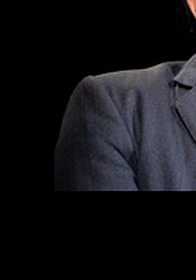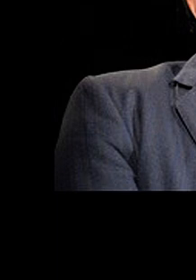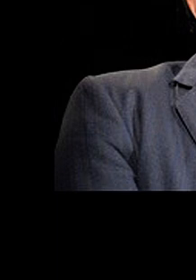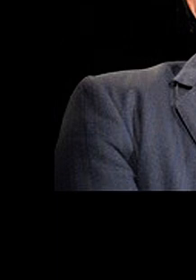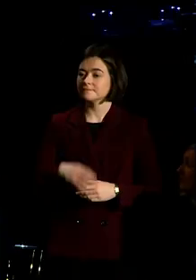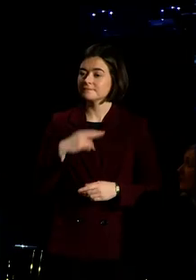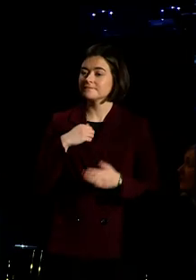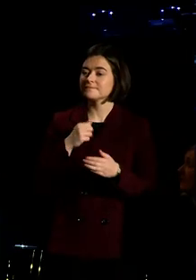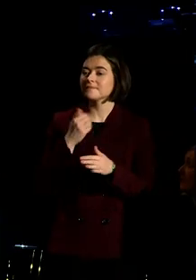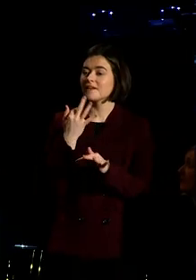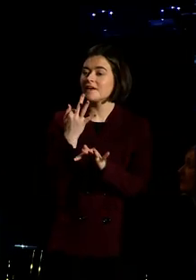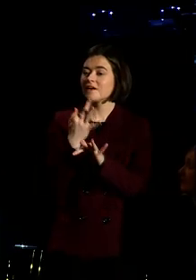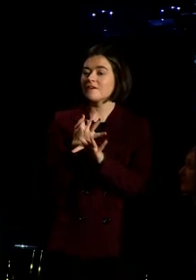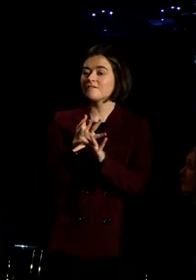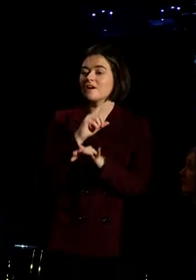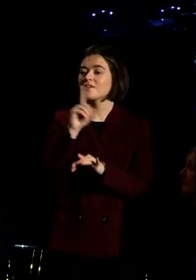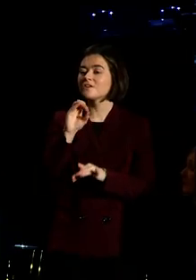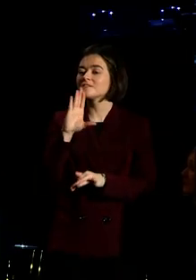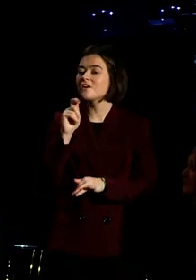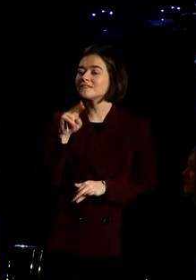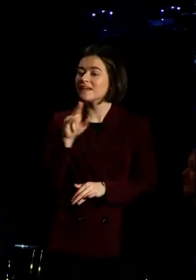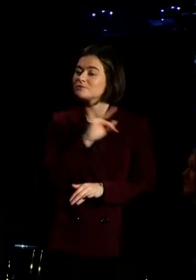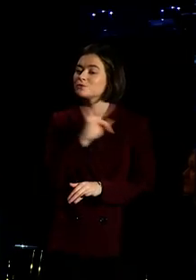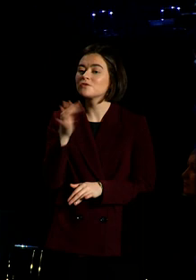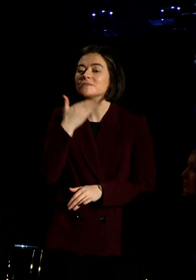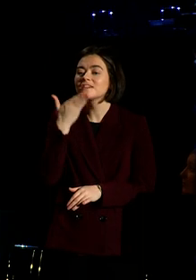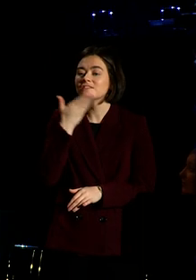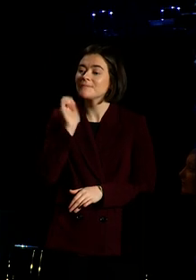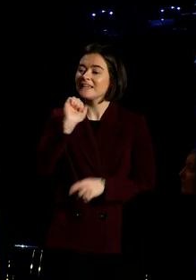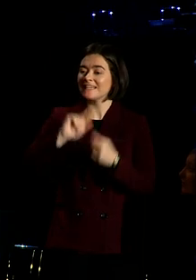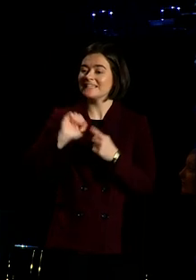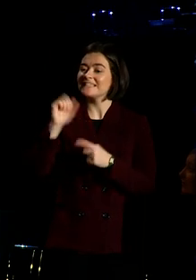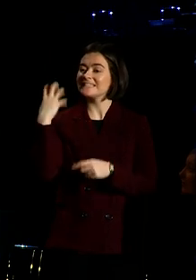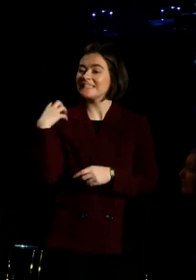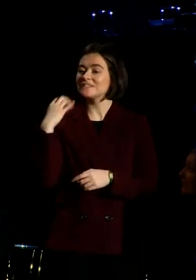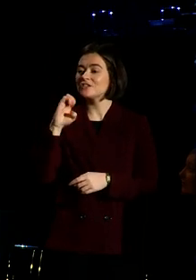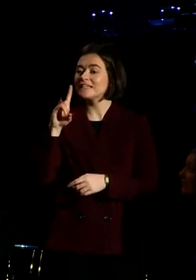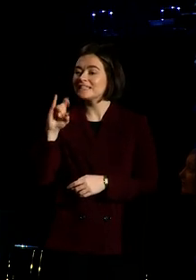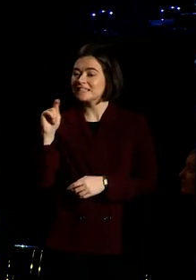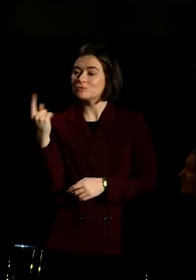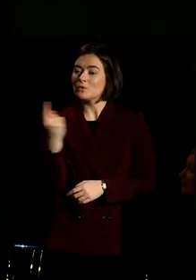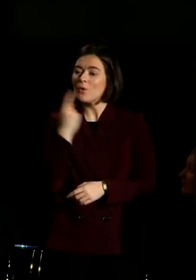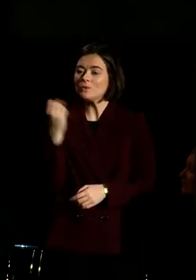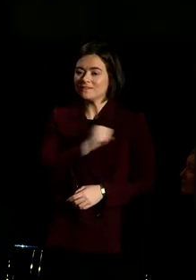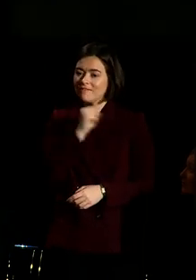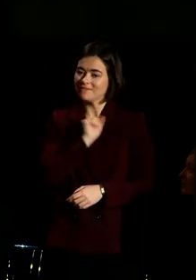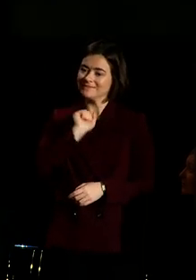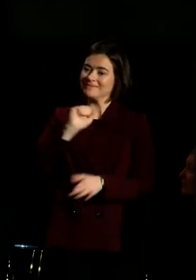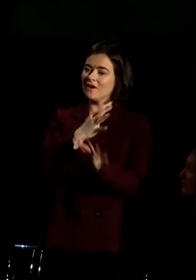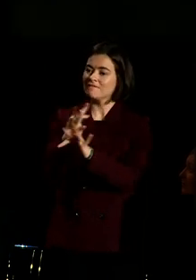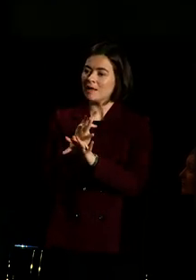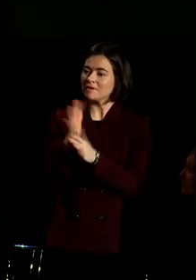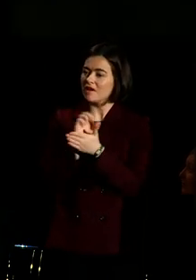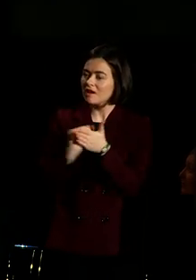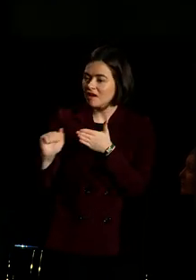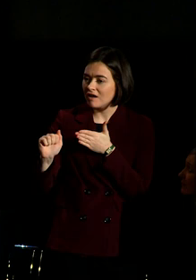Our father, Zoltan, came from Czechoslovakia. He and his sister, Edith, were the only survivors of their family. By coincidence,